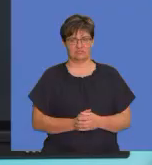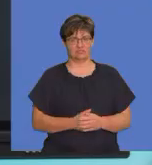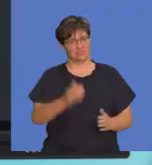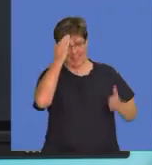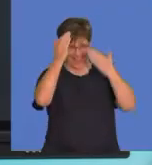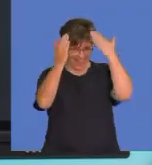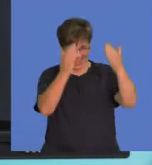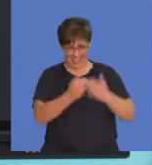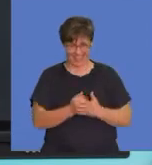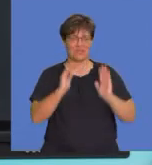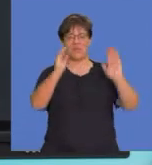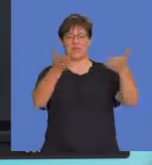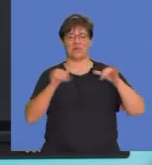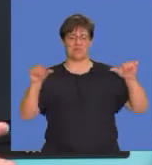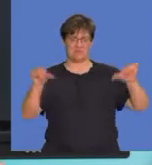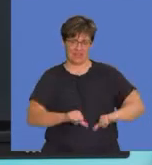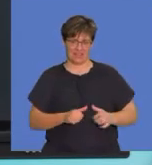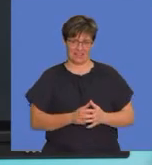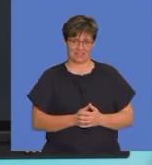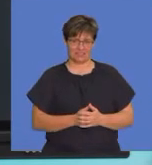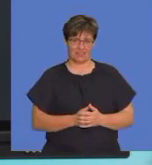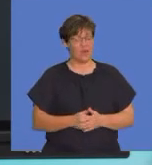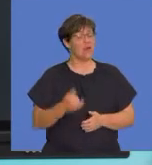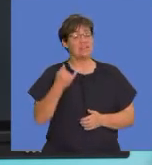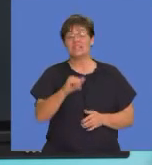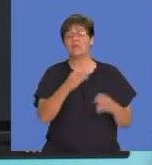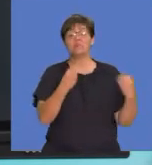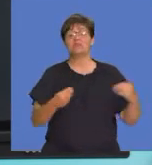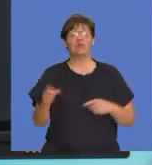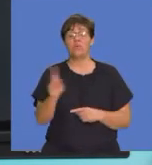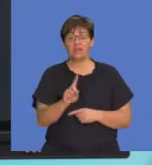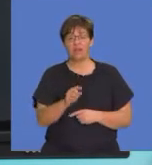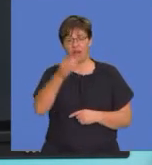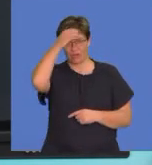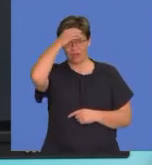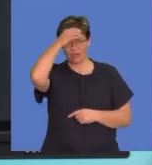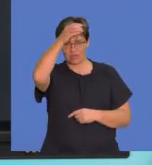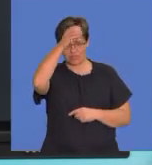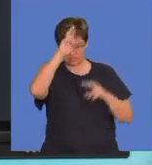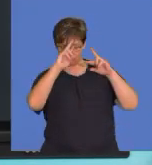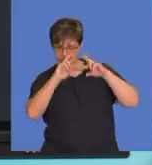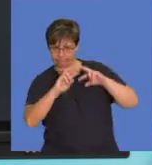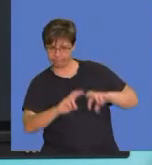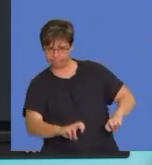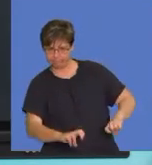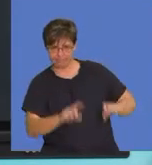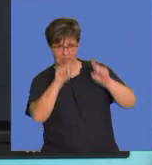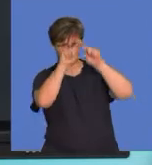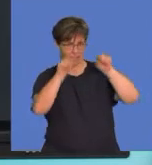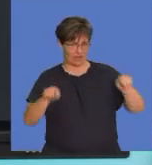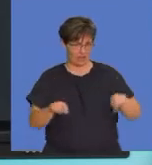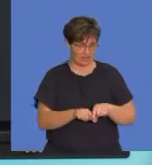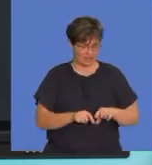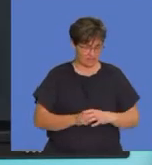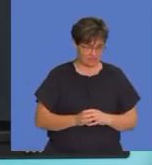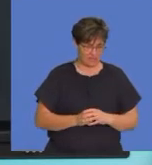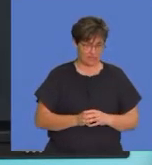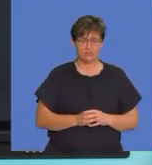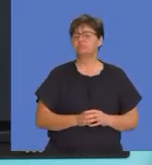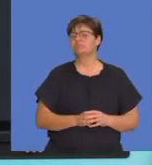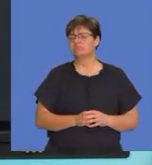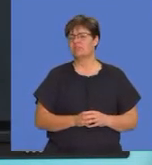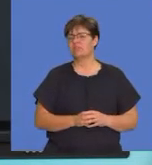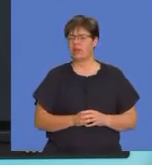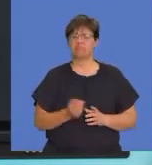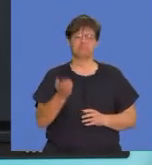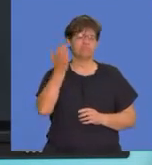Hi guys, welcome back. So we are still busy with the concept of investigating triangles. So let's just quickly